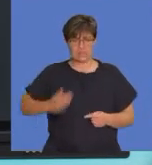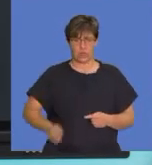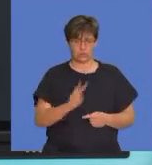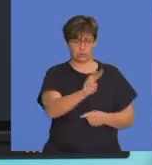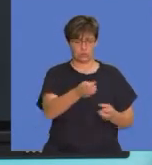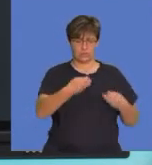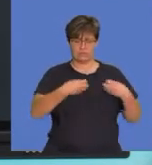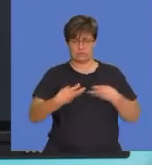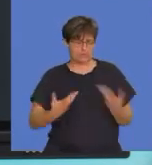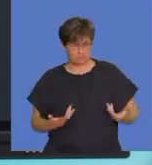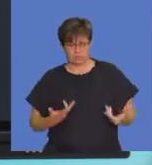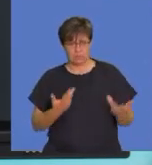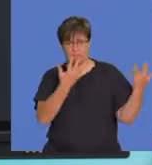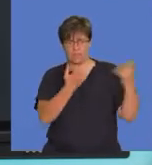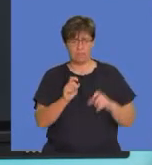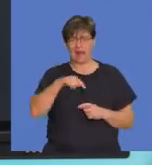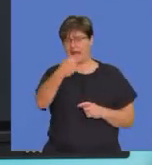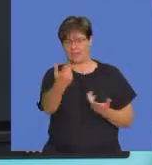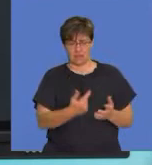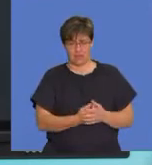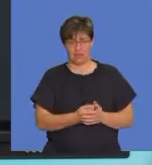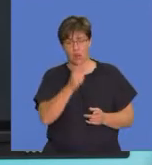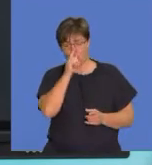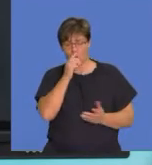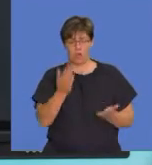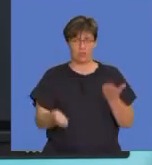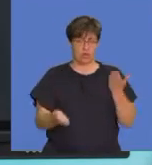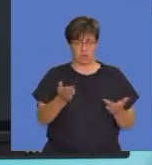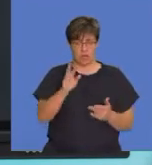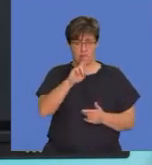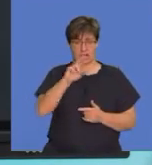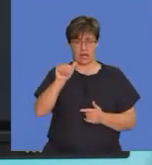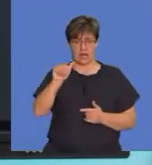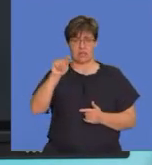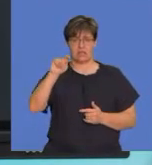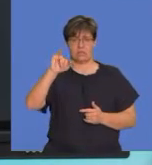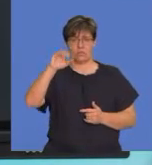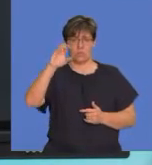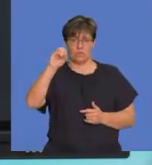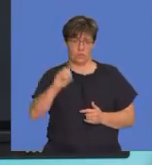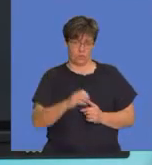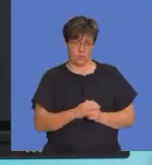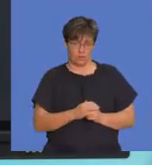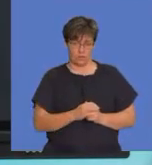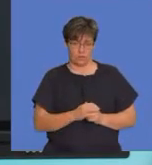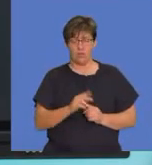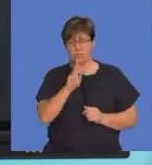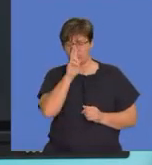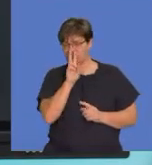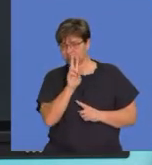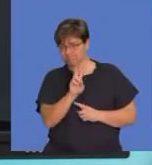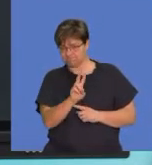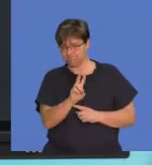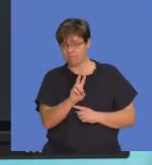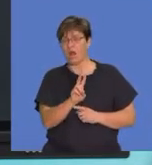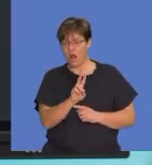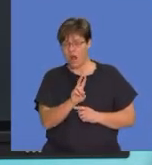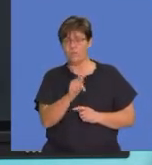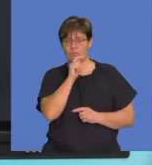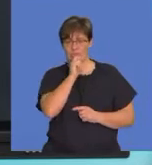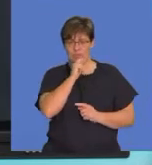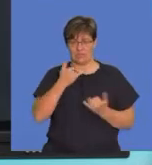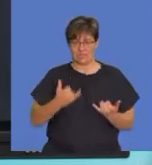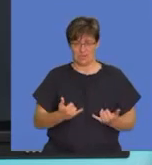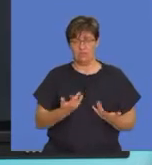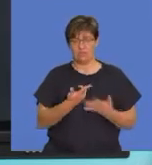talk about the concept of ratios to do that, because that's the main thing that we're going to be using in trigonometry to